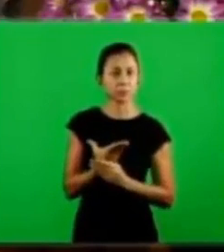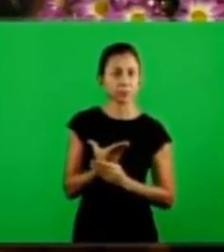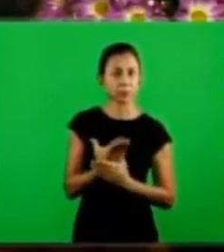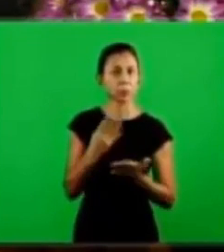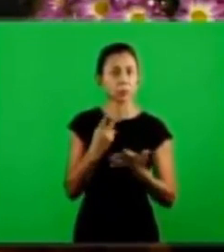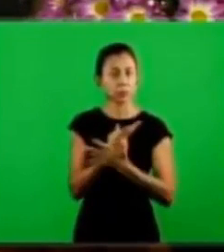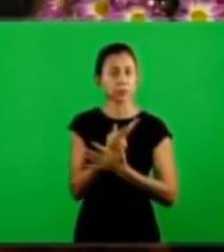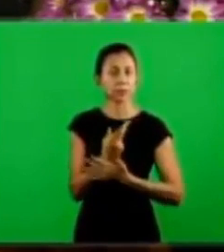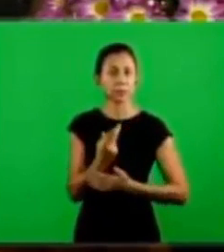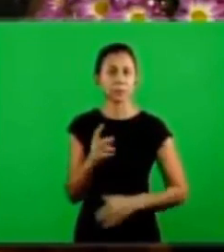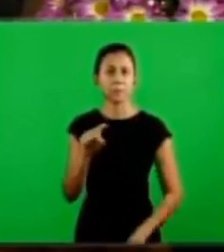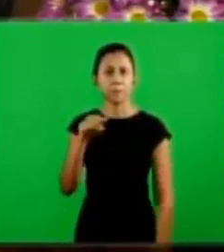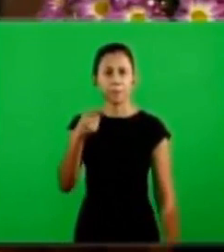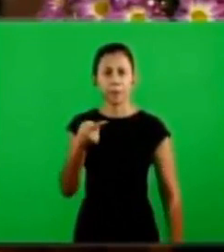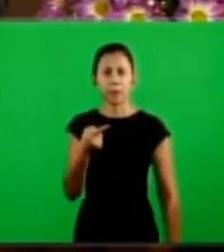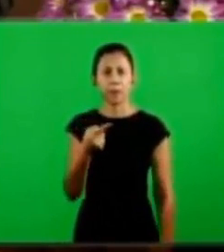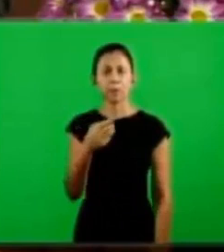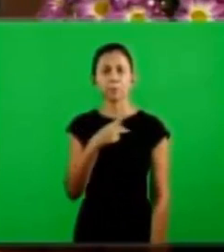because he revealed himself.